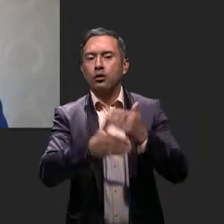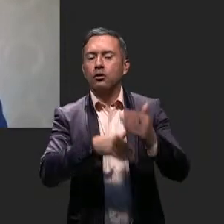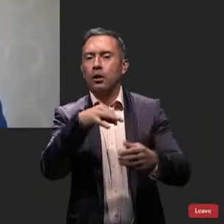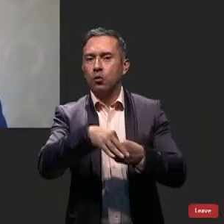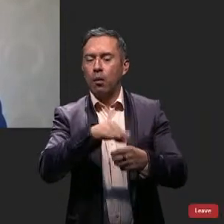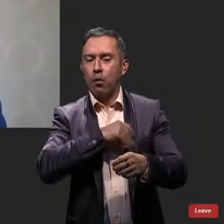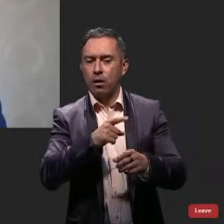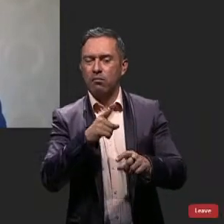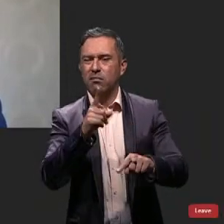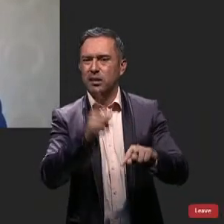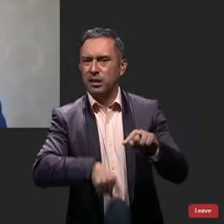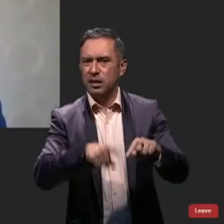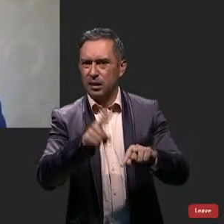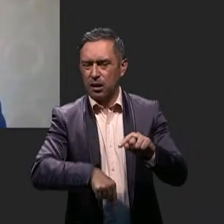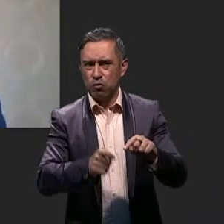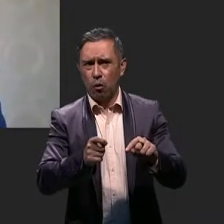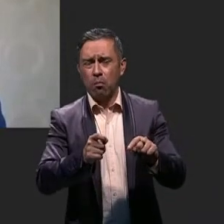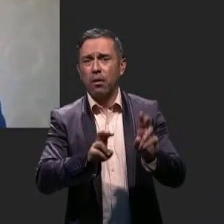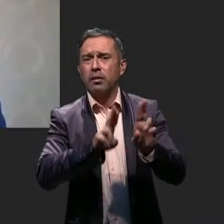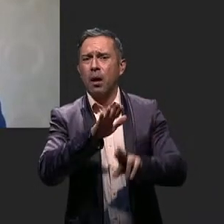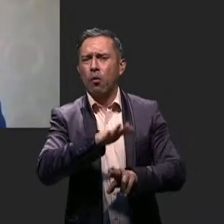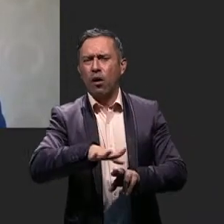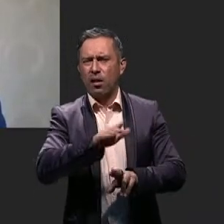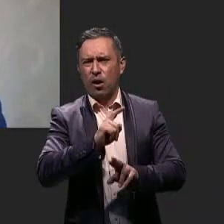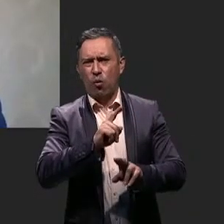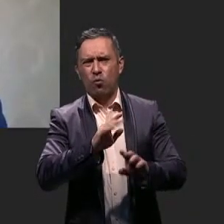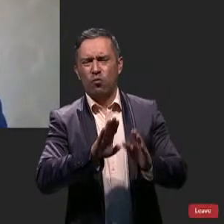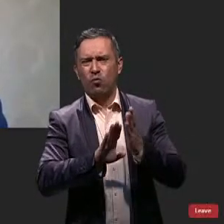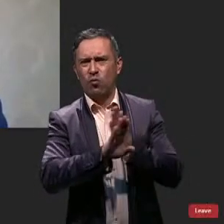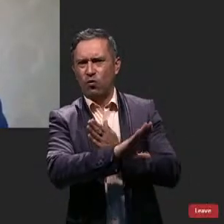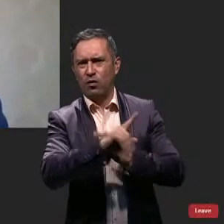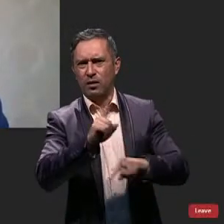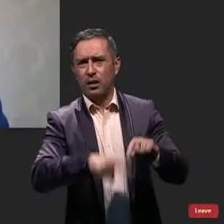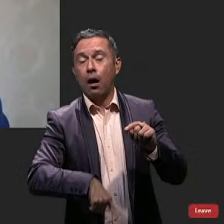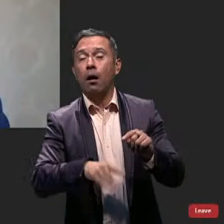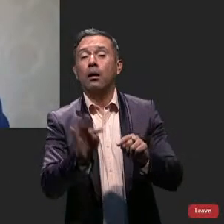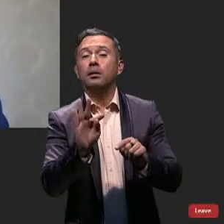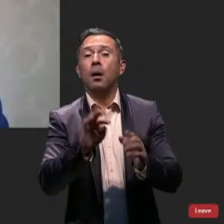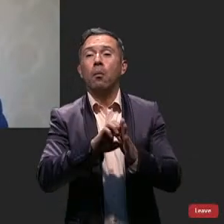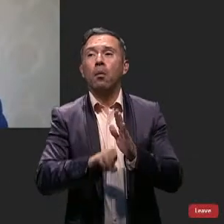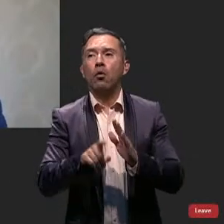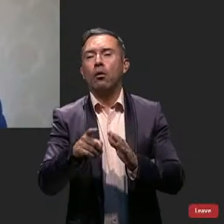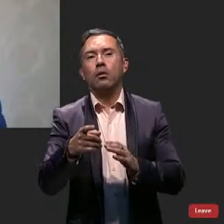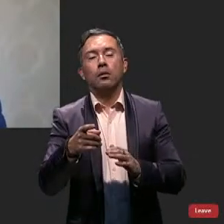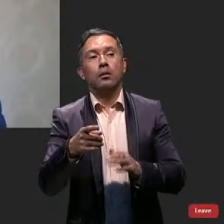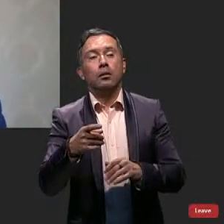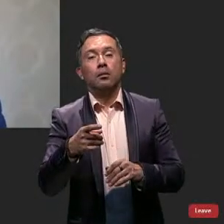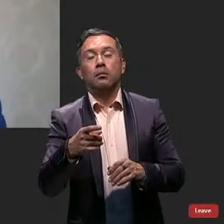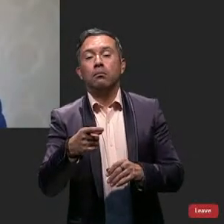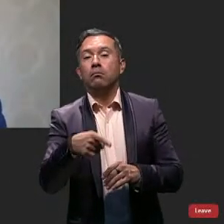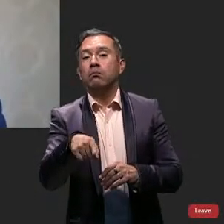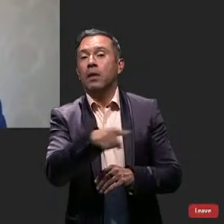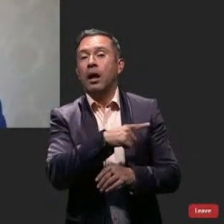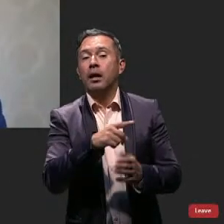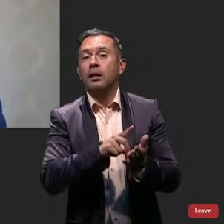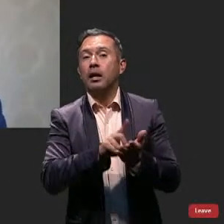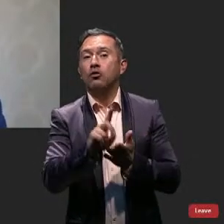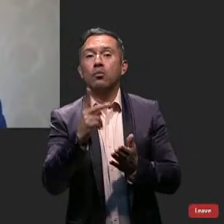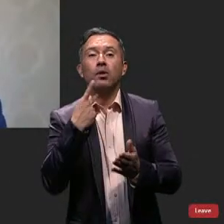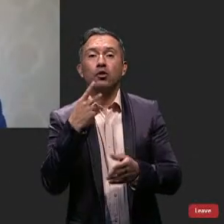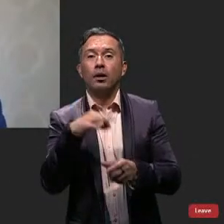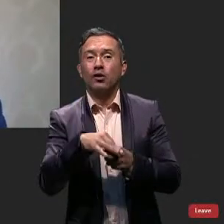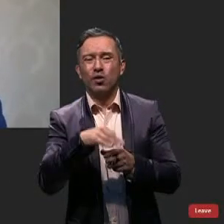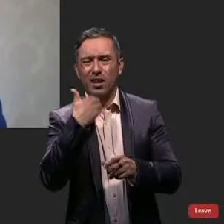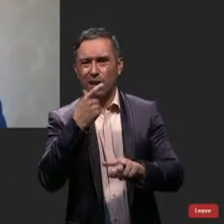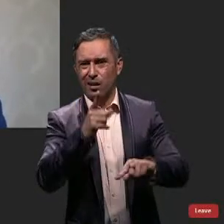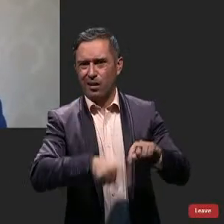attempting against the electoral power and could be anti-democratic, like the one that you were mentioning of retrieving the political rights or decreasing